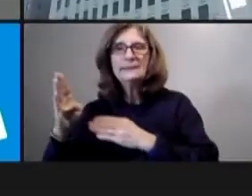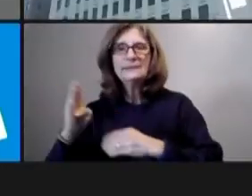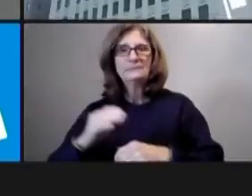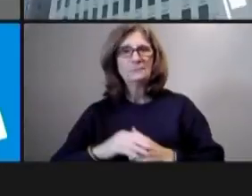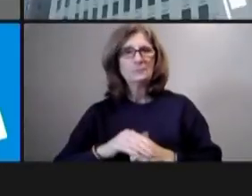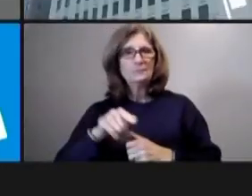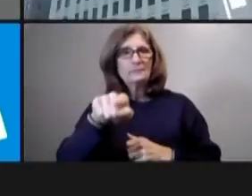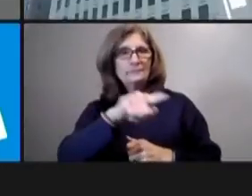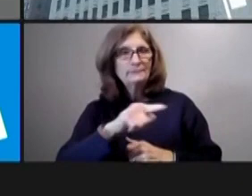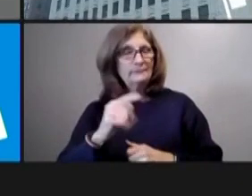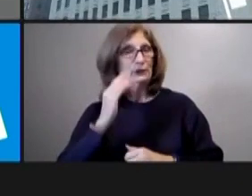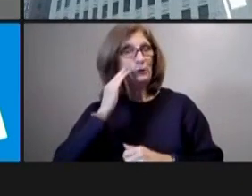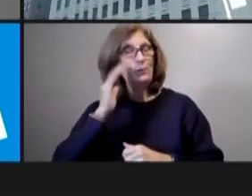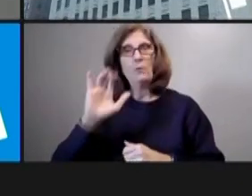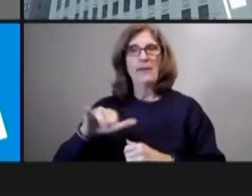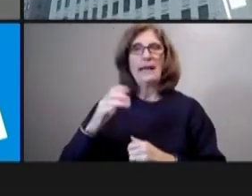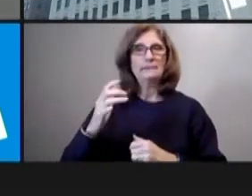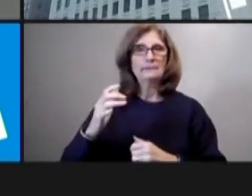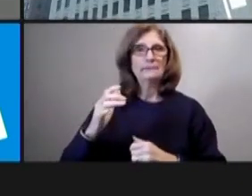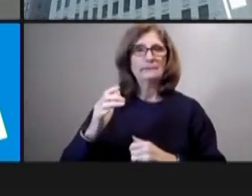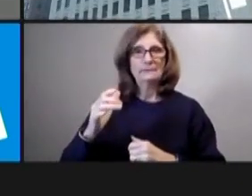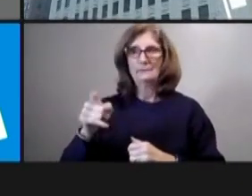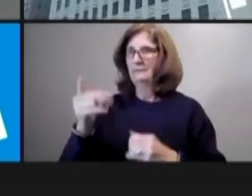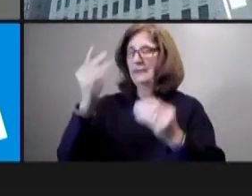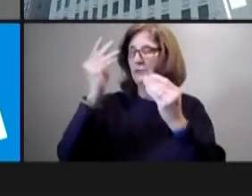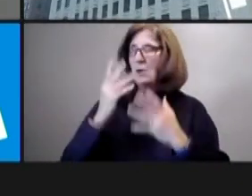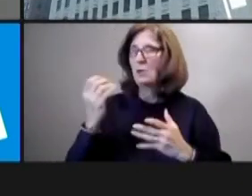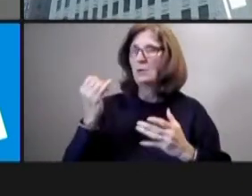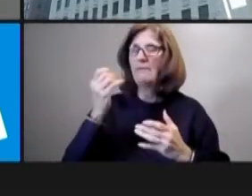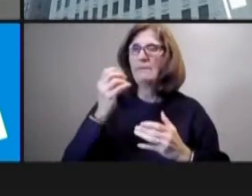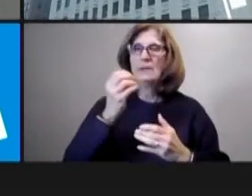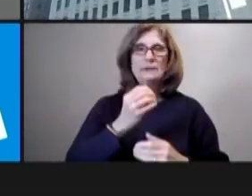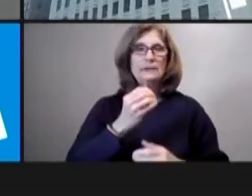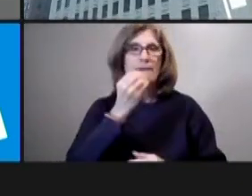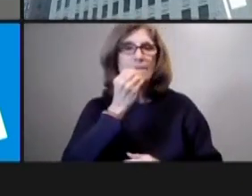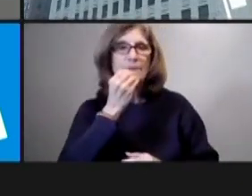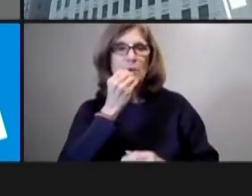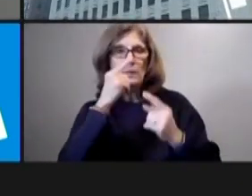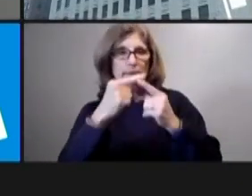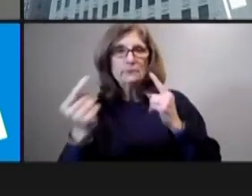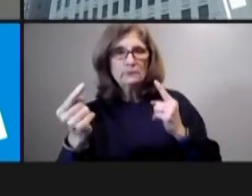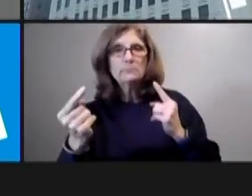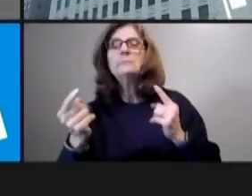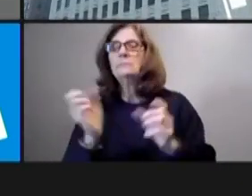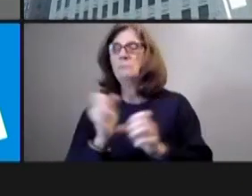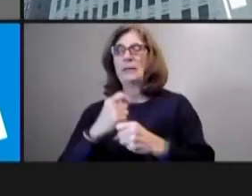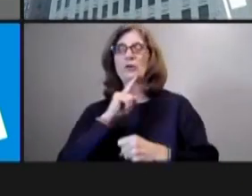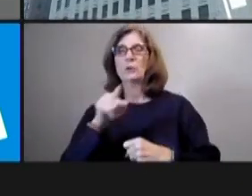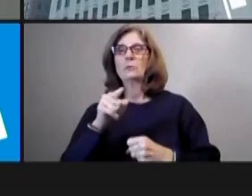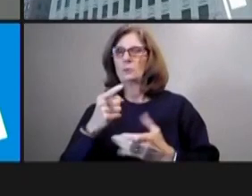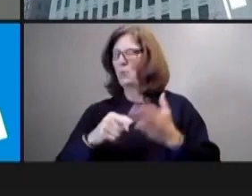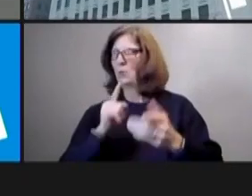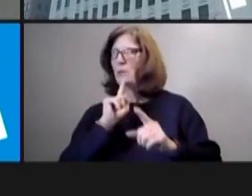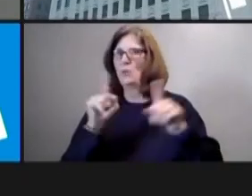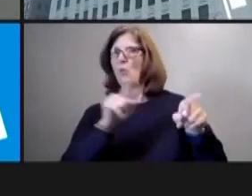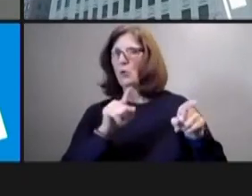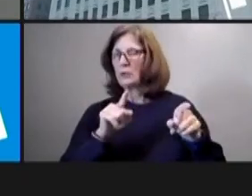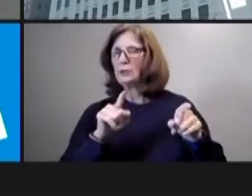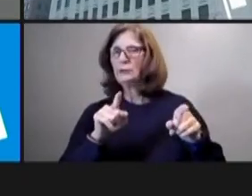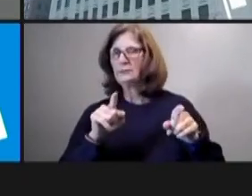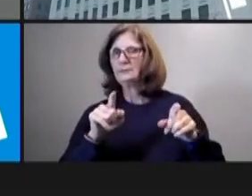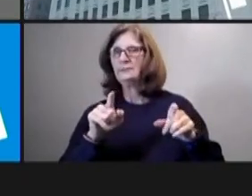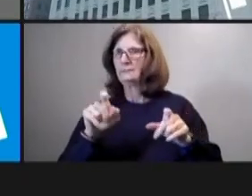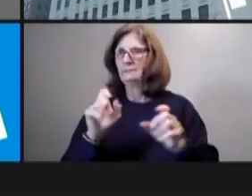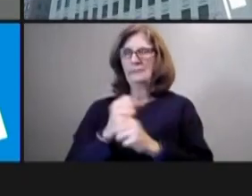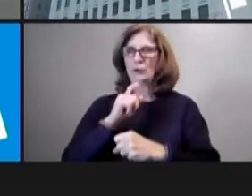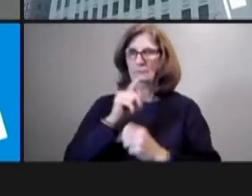you're interested, let us know if you have any food issues, though, so we can make sure that there's something, if you have any food sensitivities, so we can make